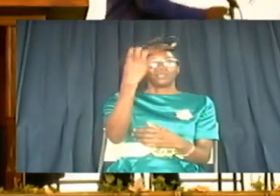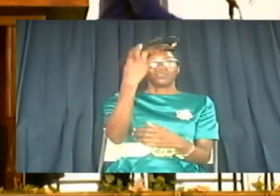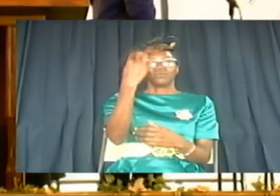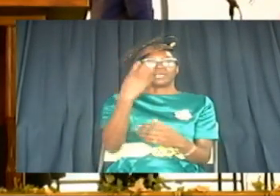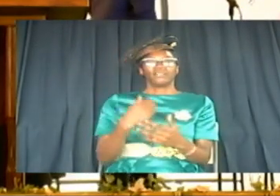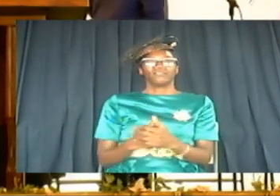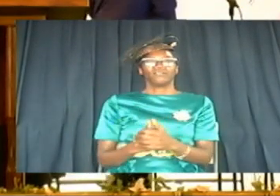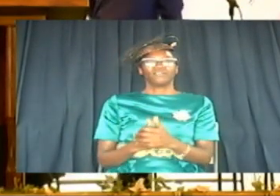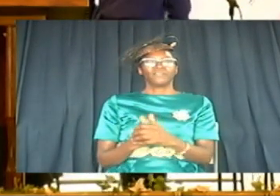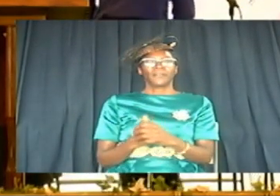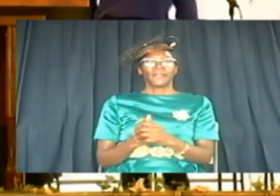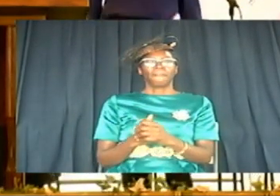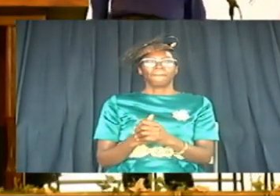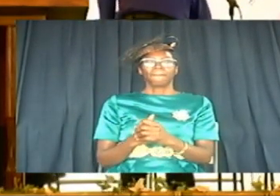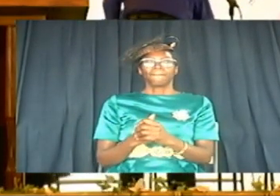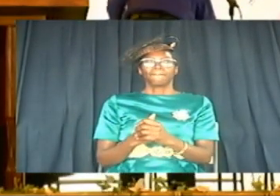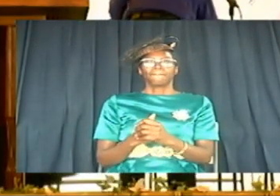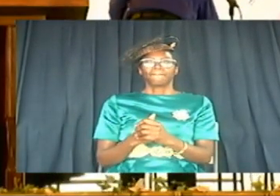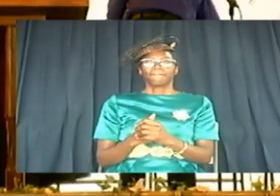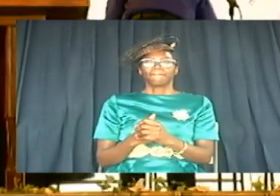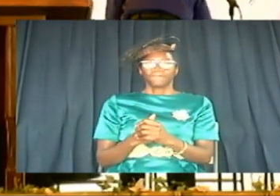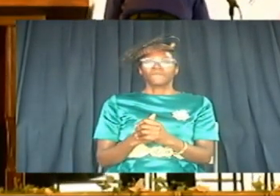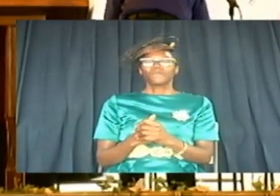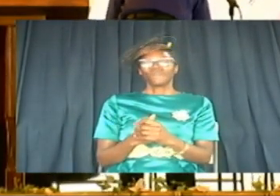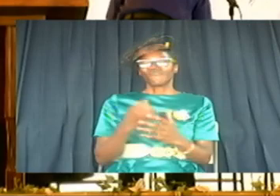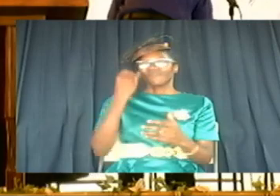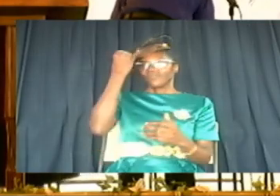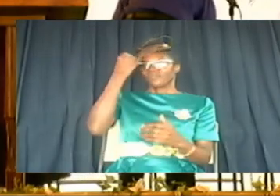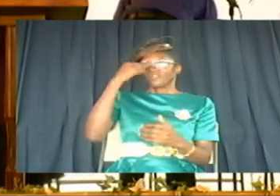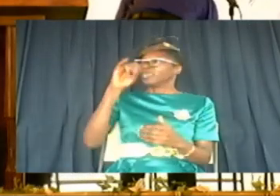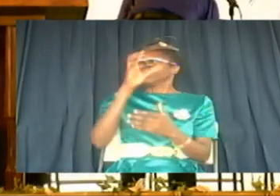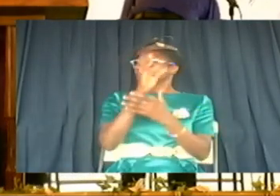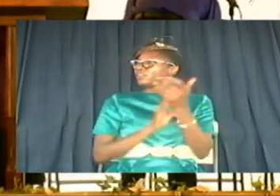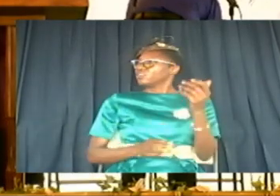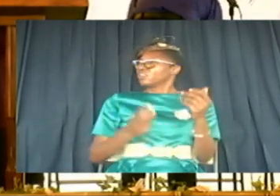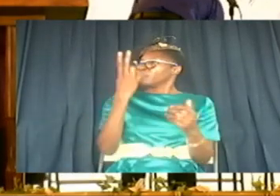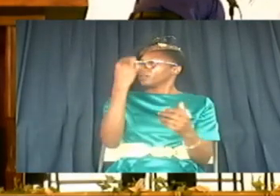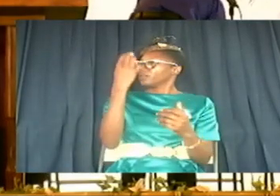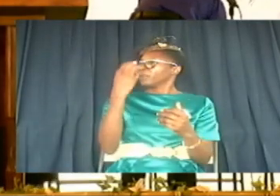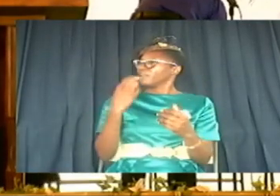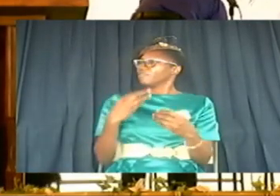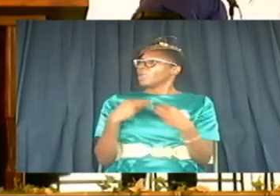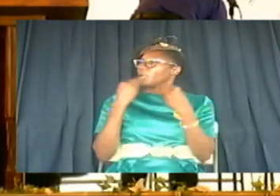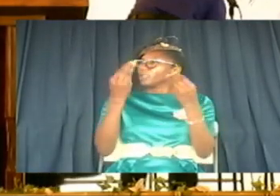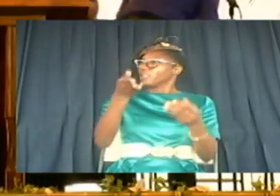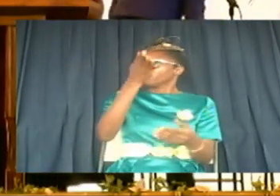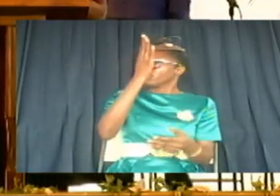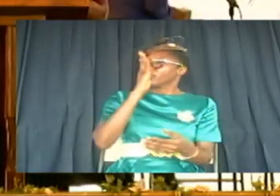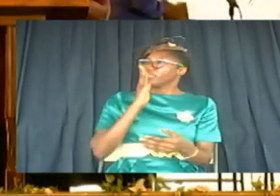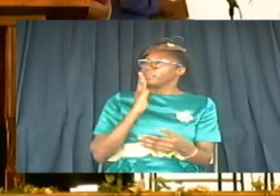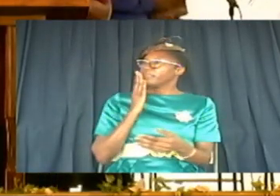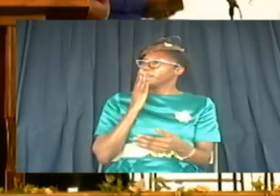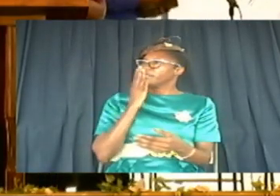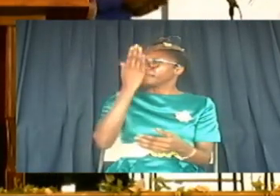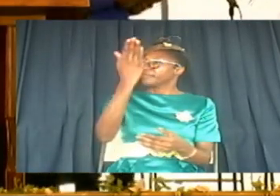Hallelujah. Hallelujah. Thank you, Jesus. We are to give God thanks. Hallelujah.